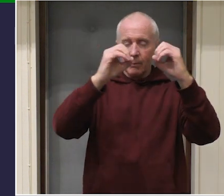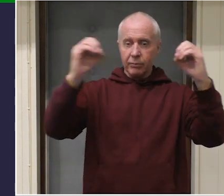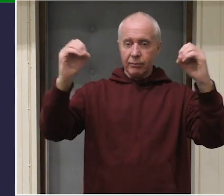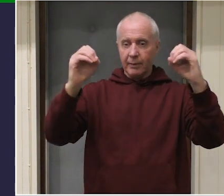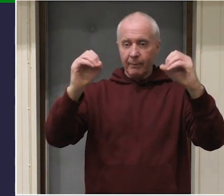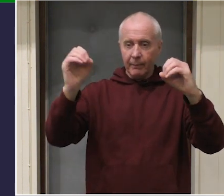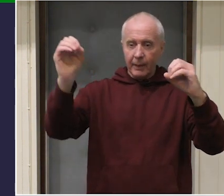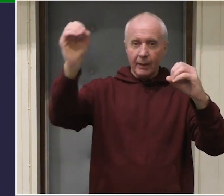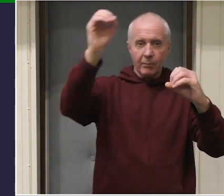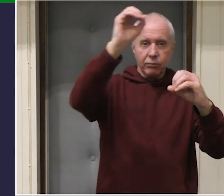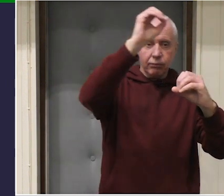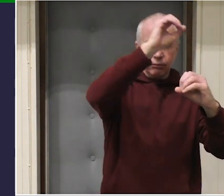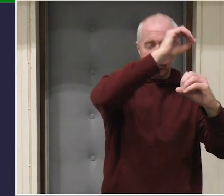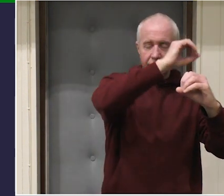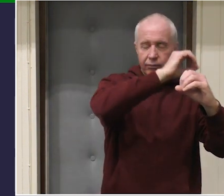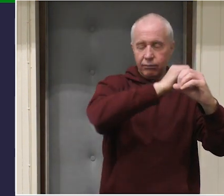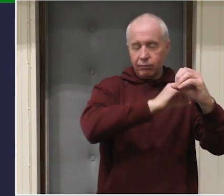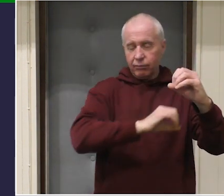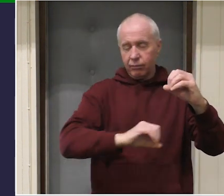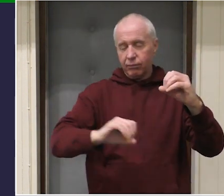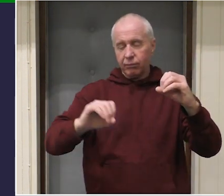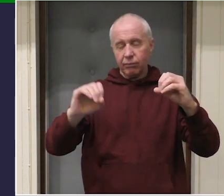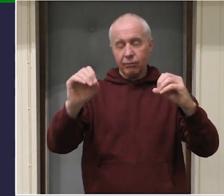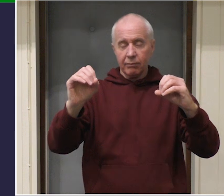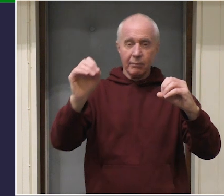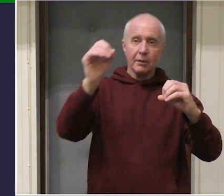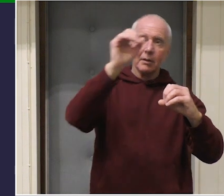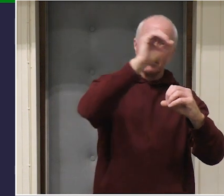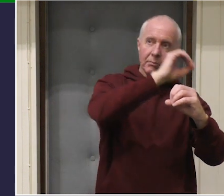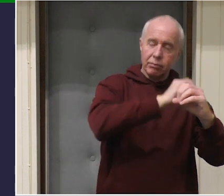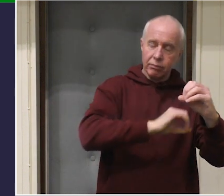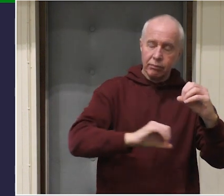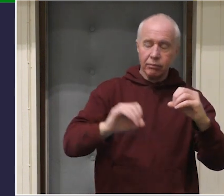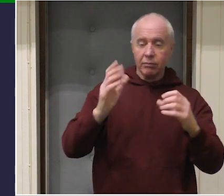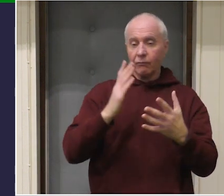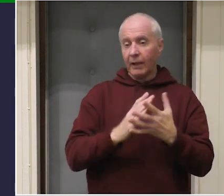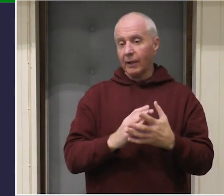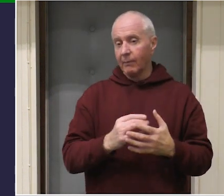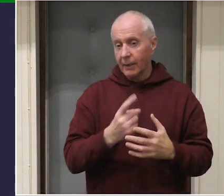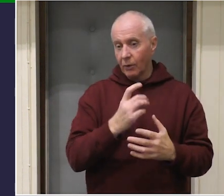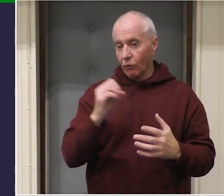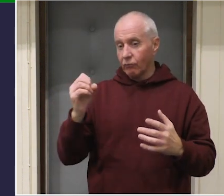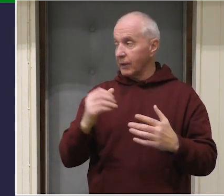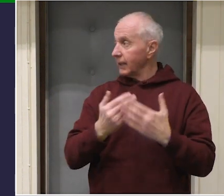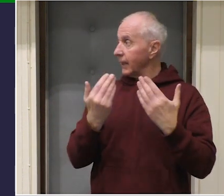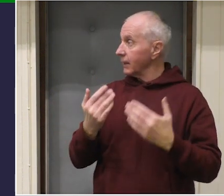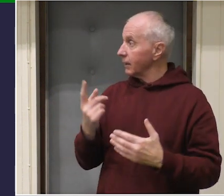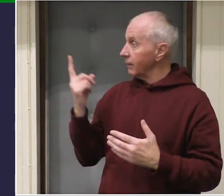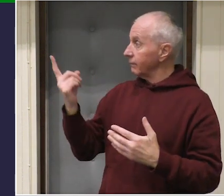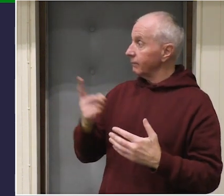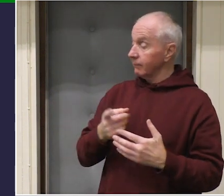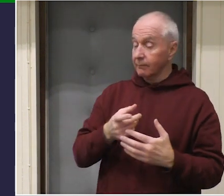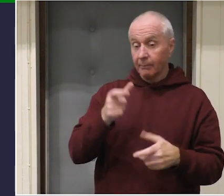the orbital period has got to be hundreds of days. Which means to do this kind of thing, you ideally want your own telescope in 10 years. People have that, and they've done